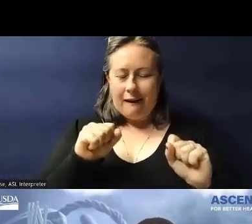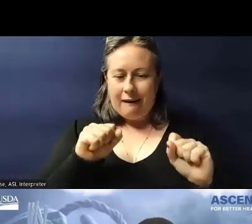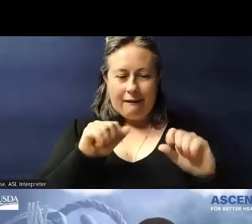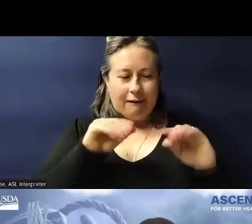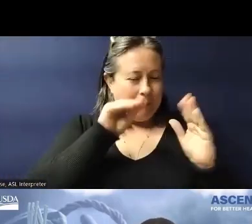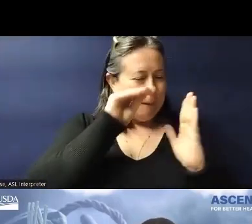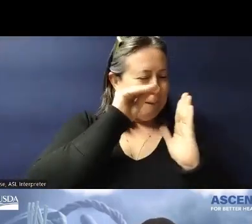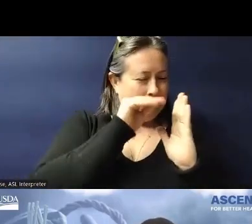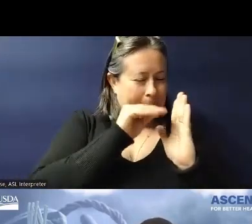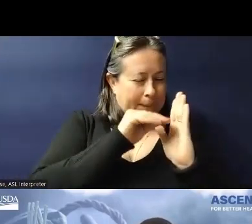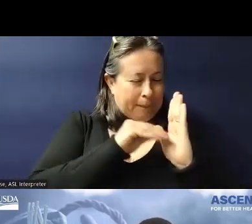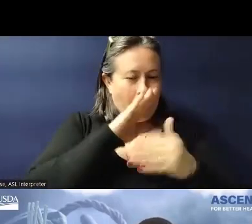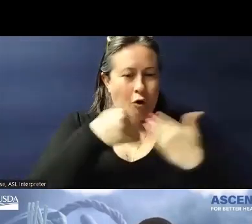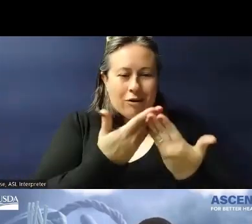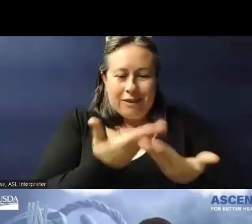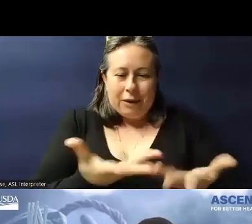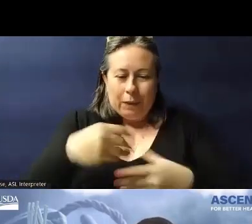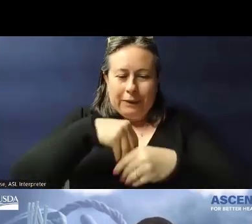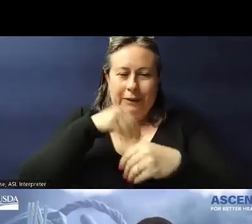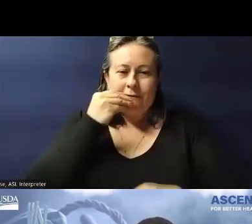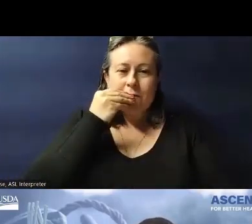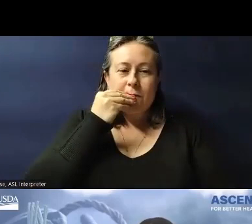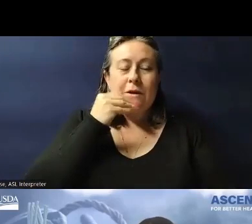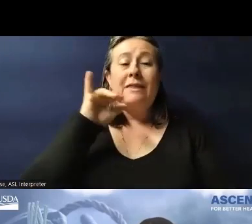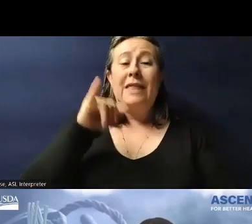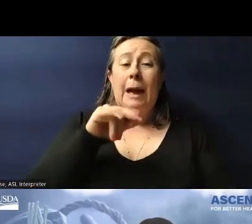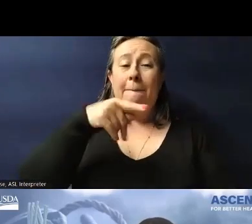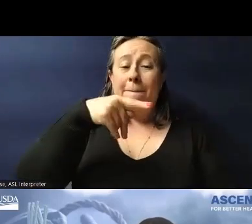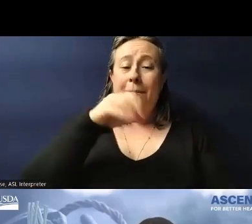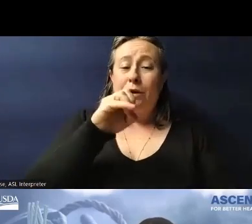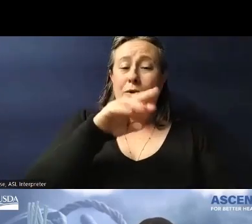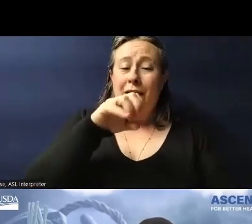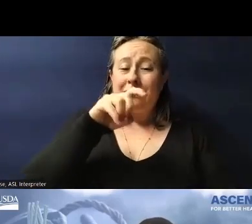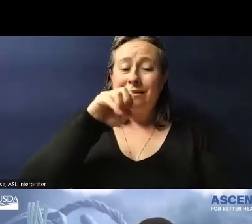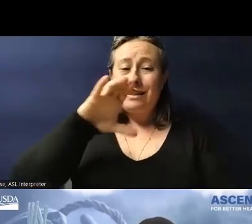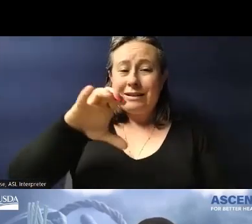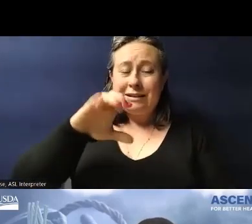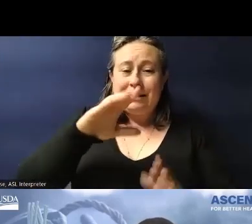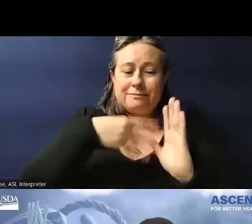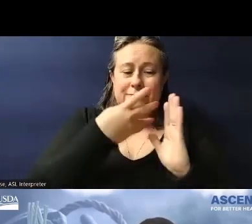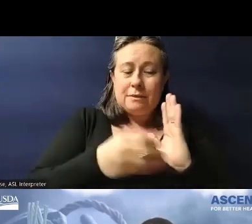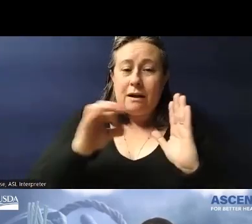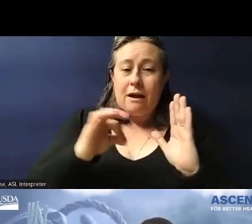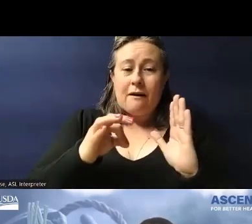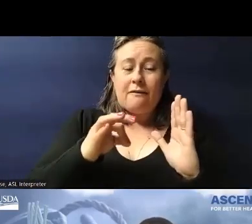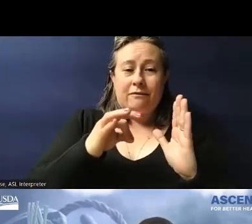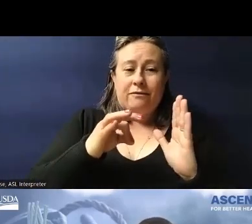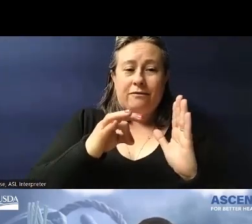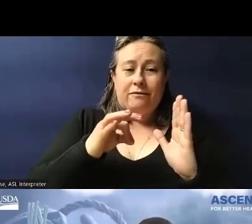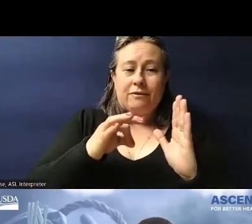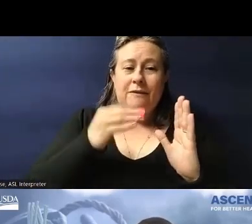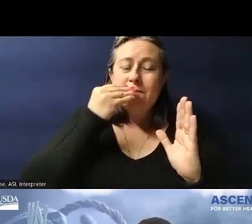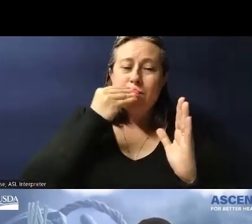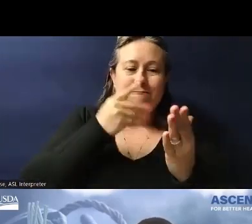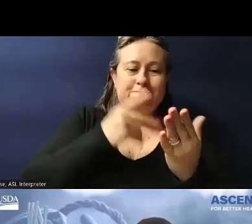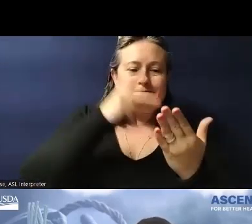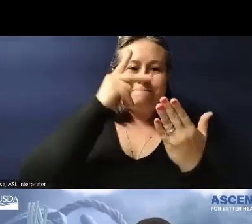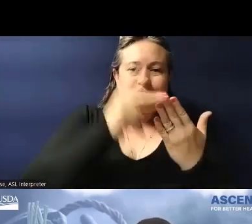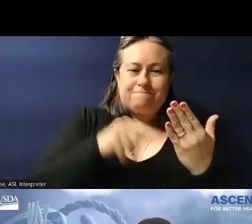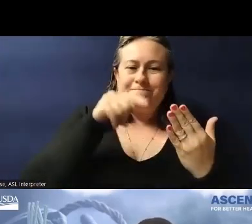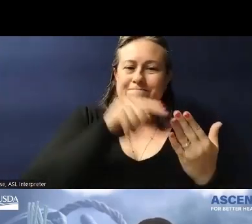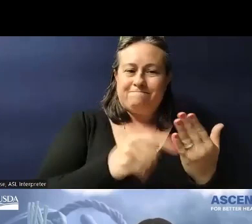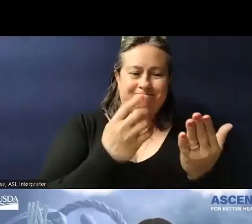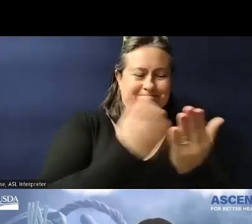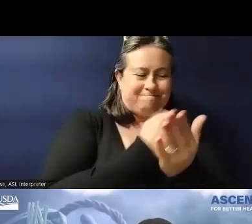food. The Periodic Table of Food Initiative is using the most cutting-edge technology, including omics technology